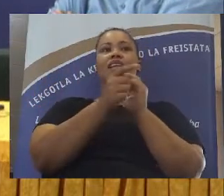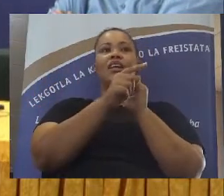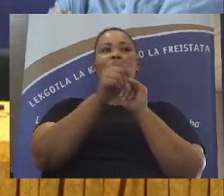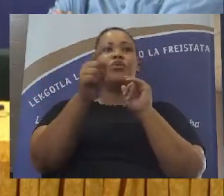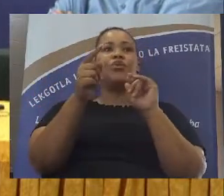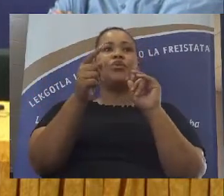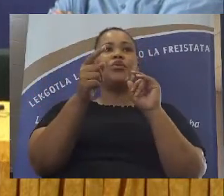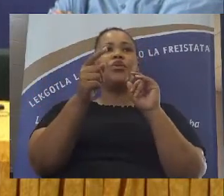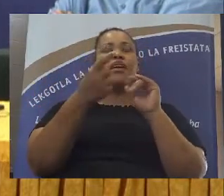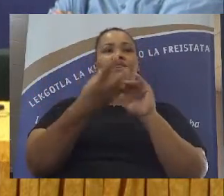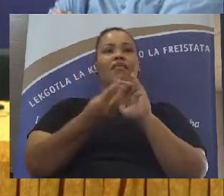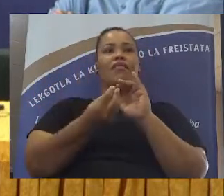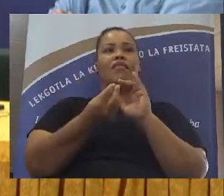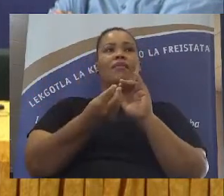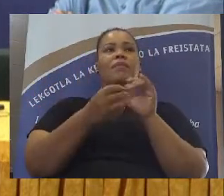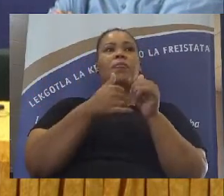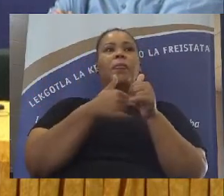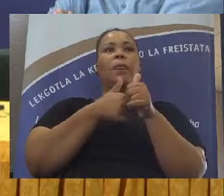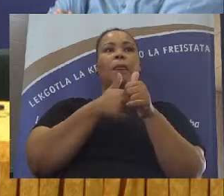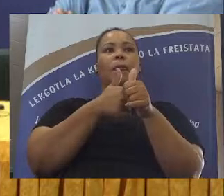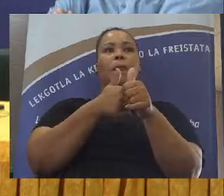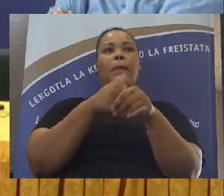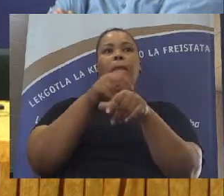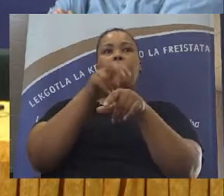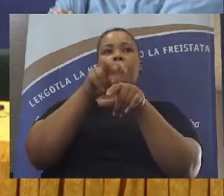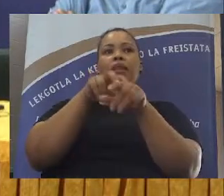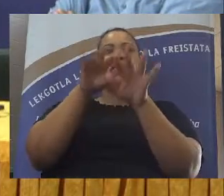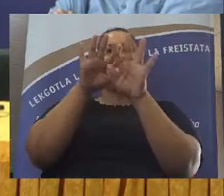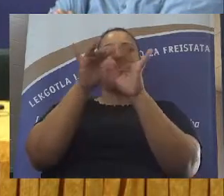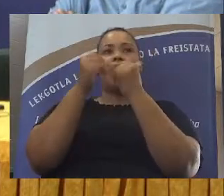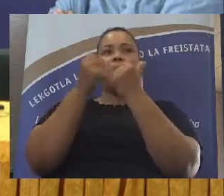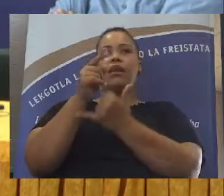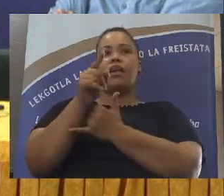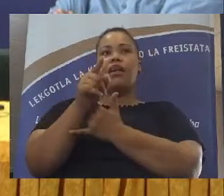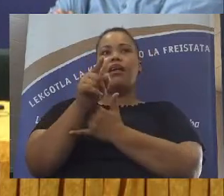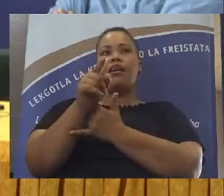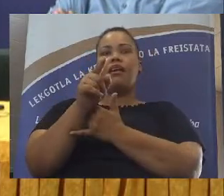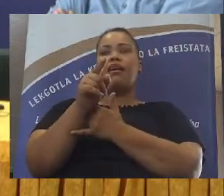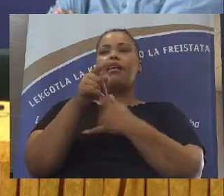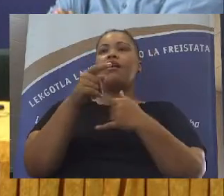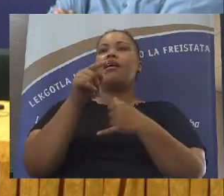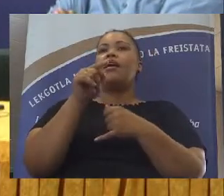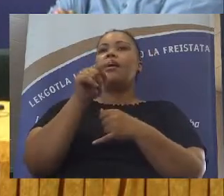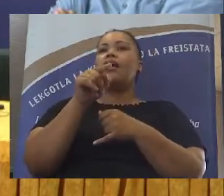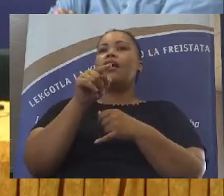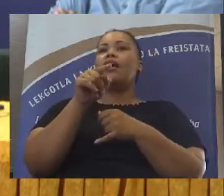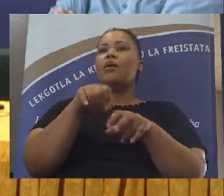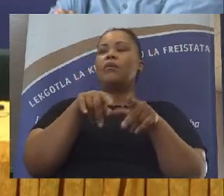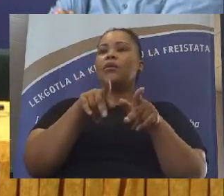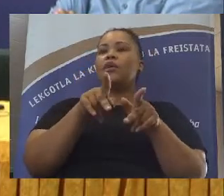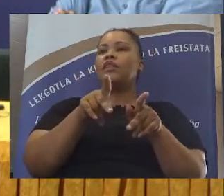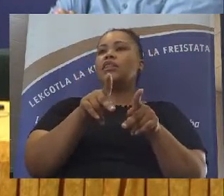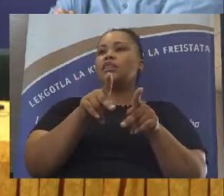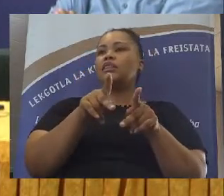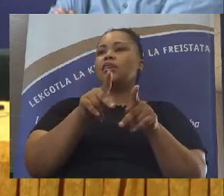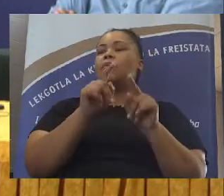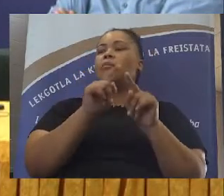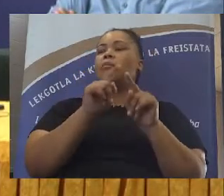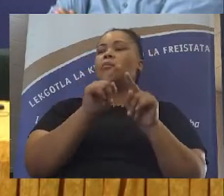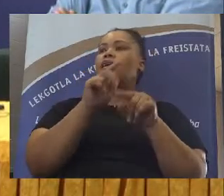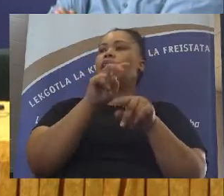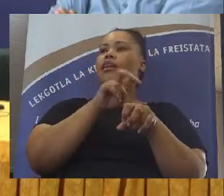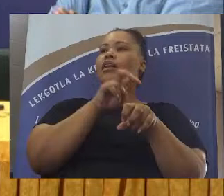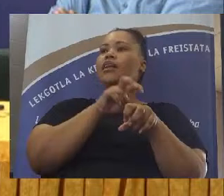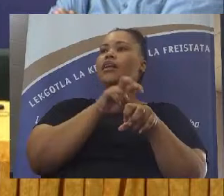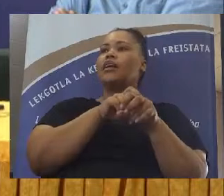for comply with the requirements of that company. So creating that opportunities. But it requires a